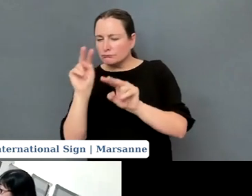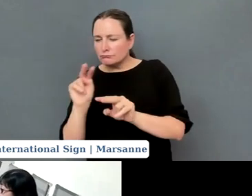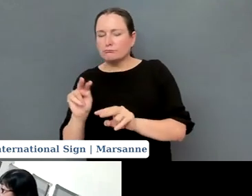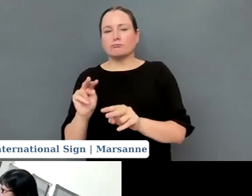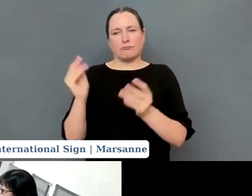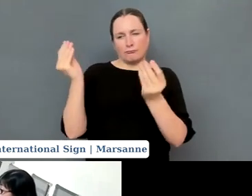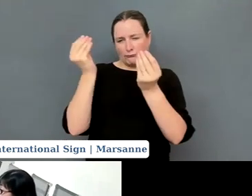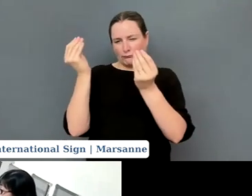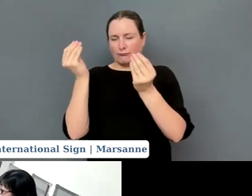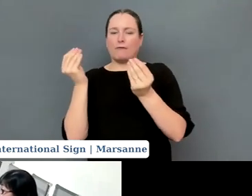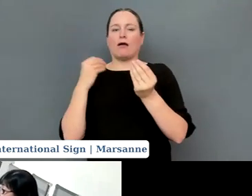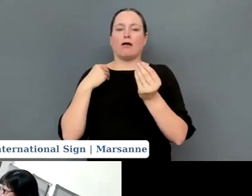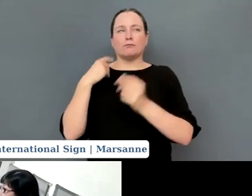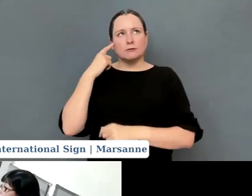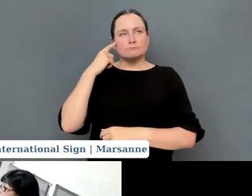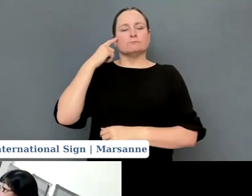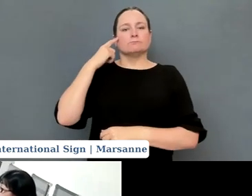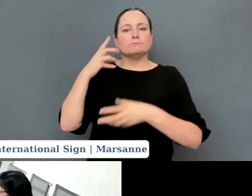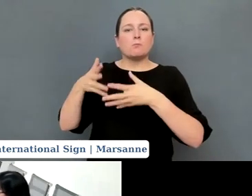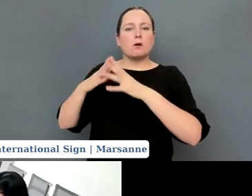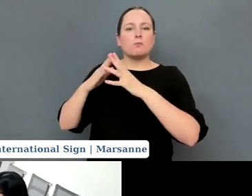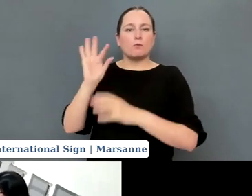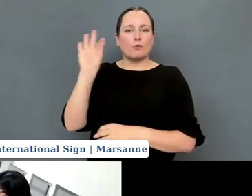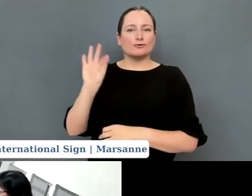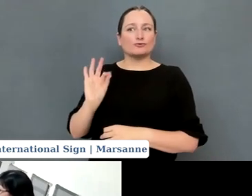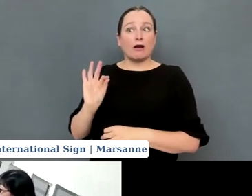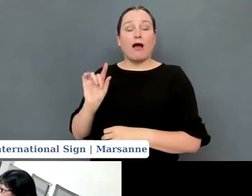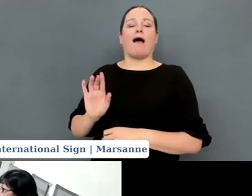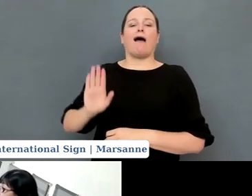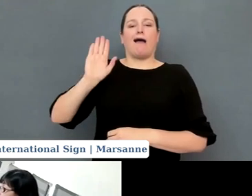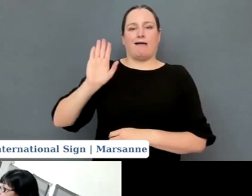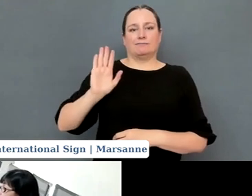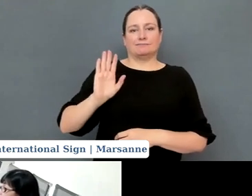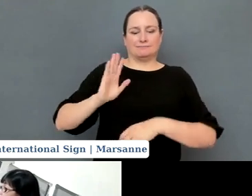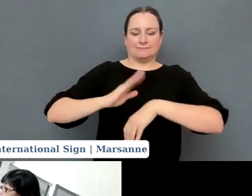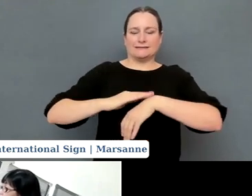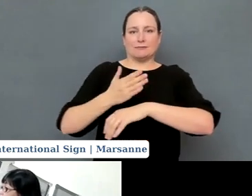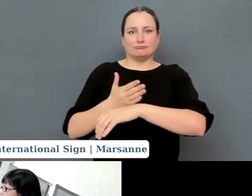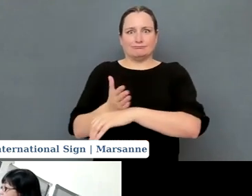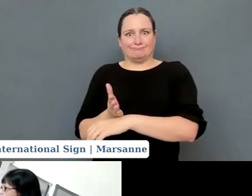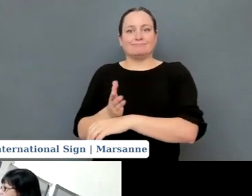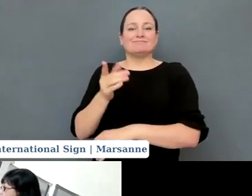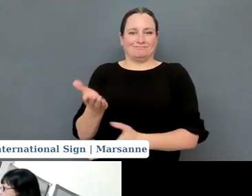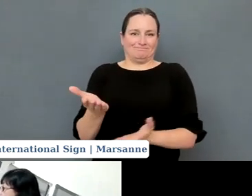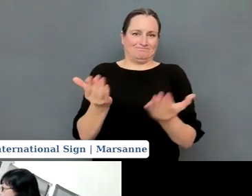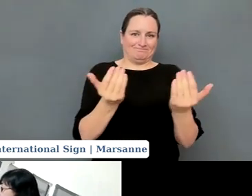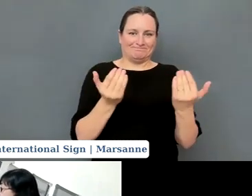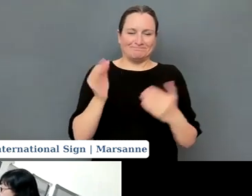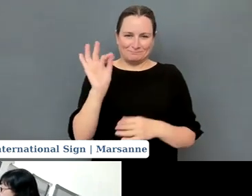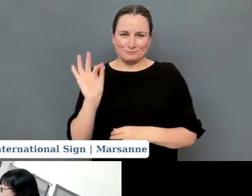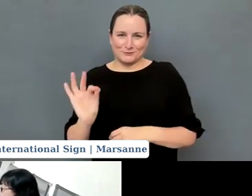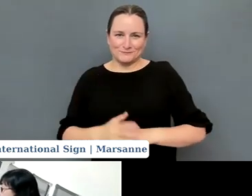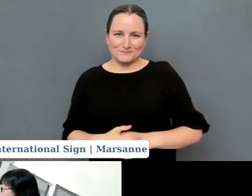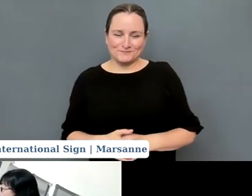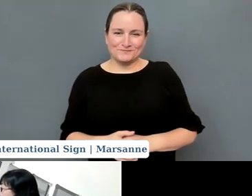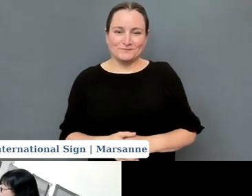your questions based on that. We'll move to the next speaker, next and last speaker, but I just want